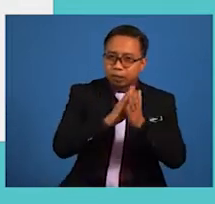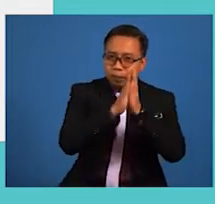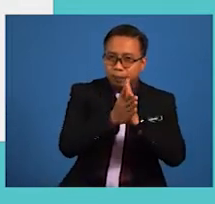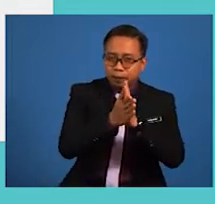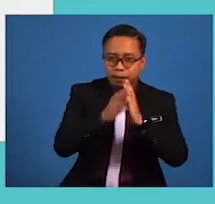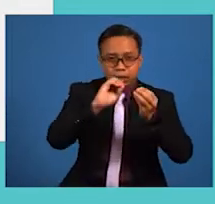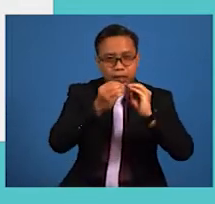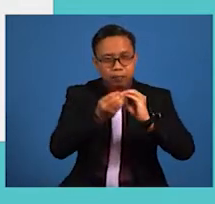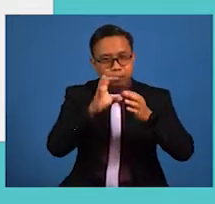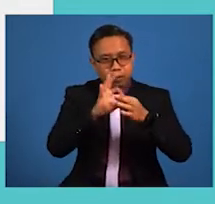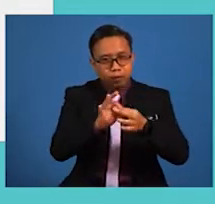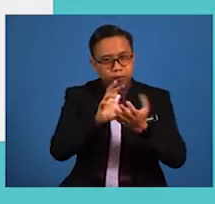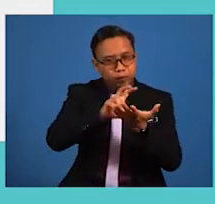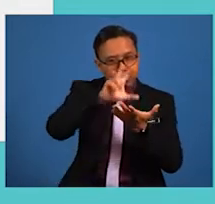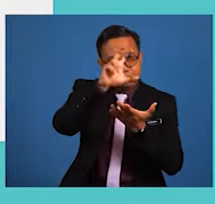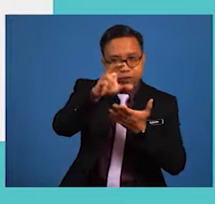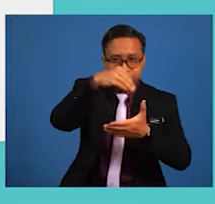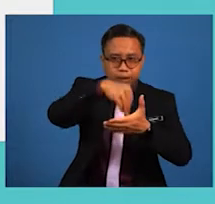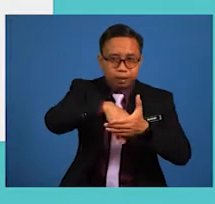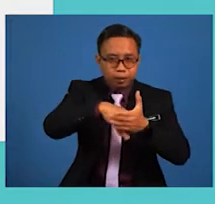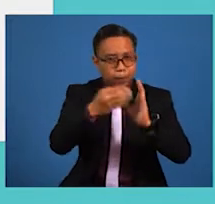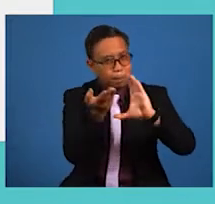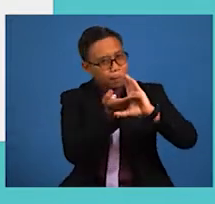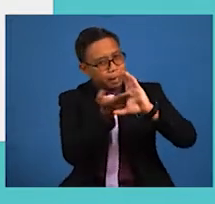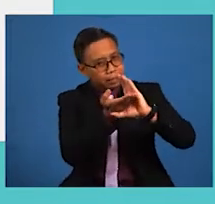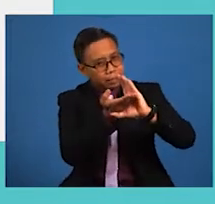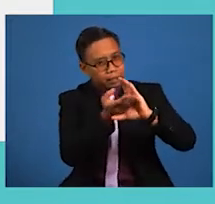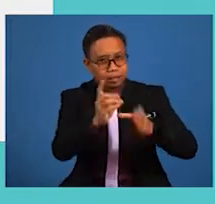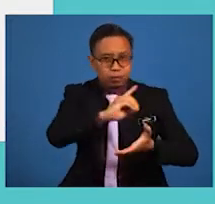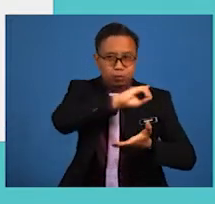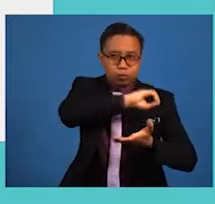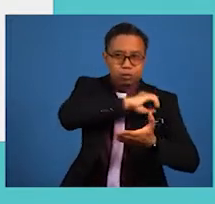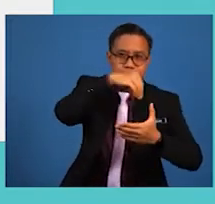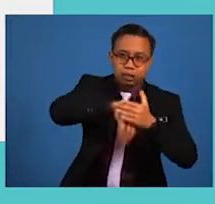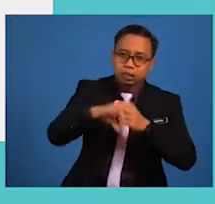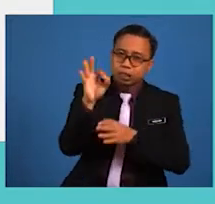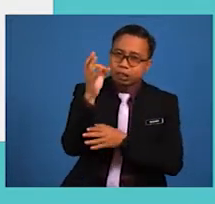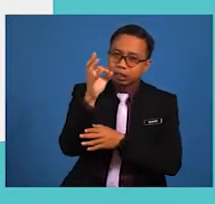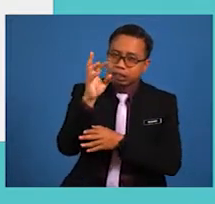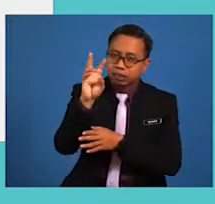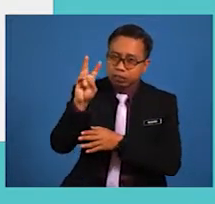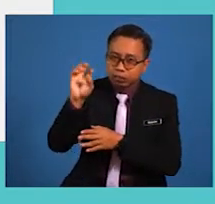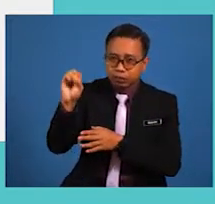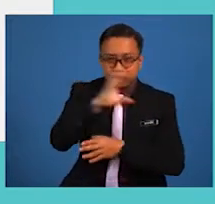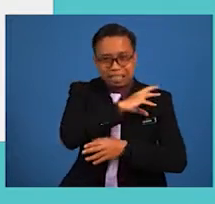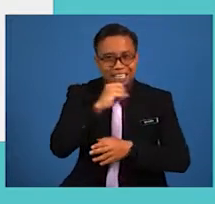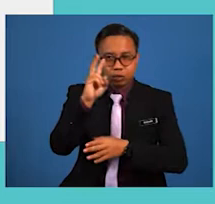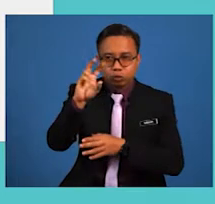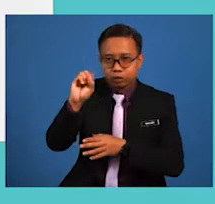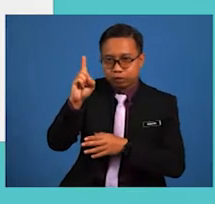happened to the number of investors in bank deposit in 1970 and